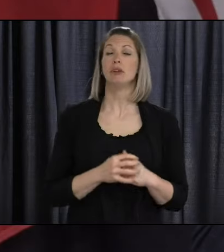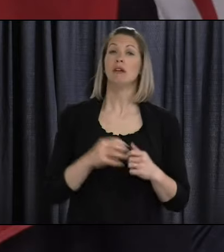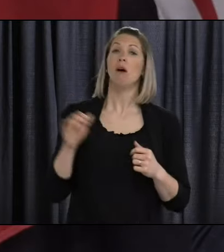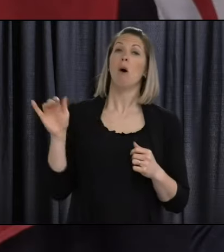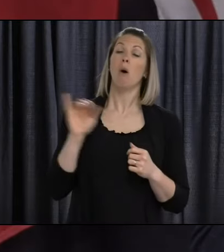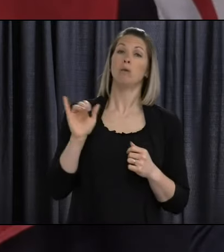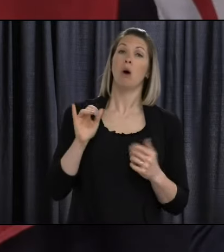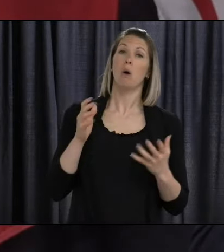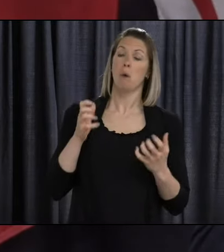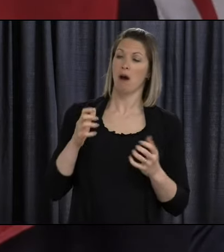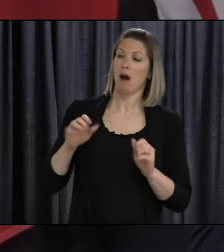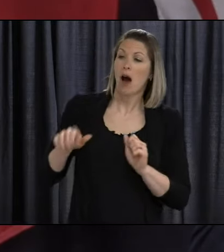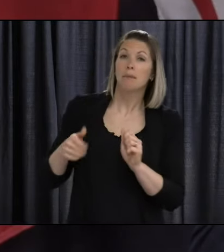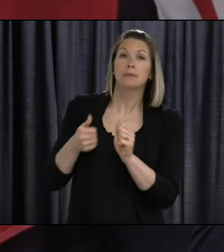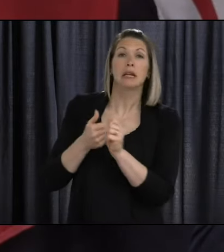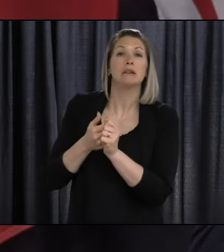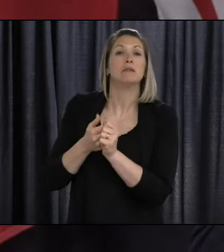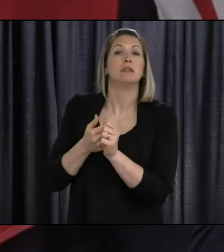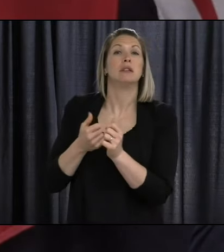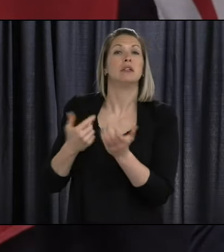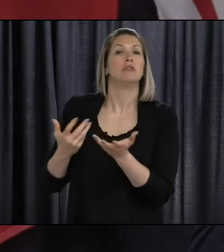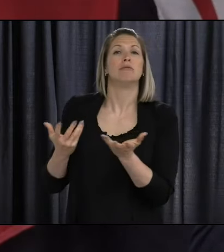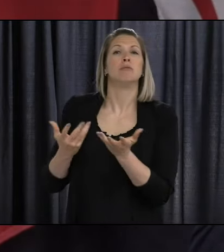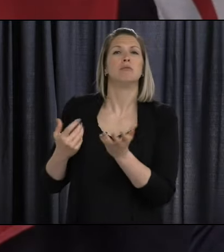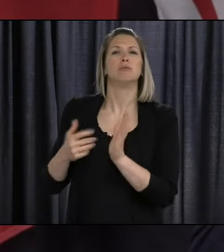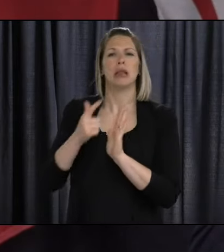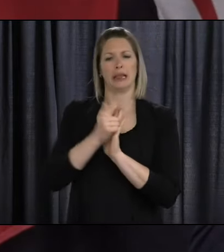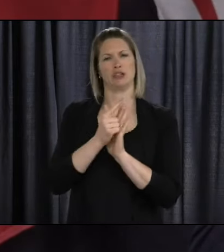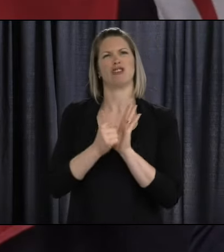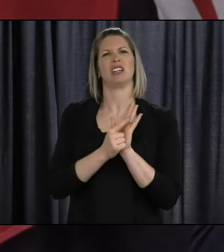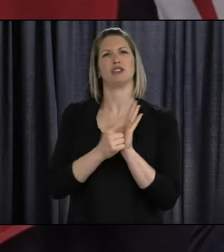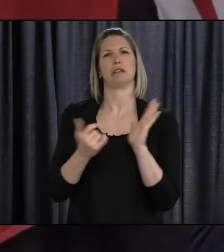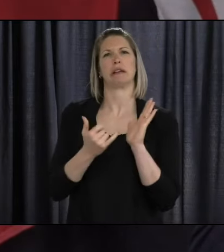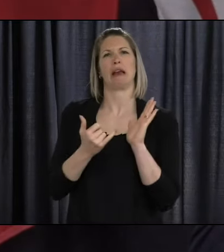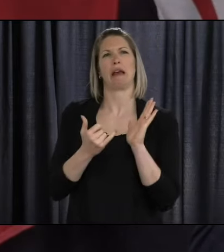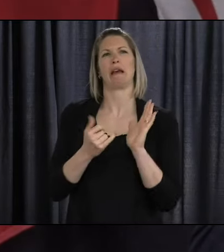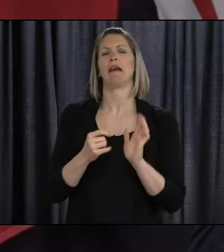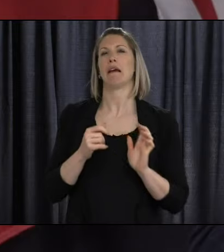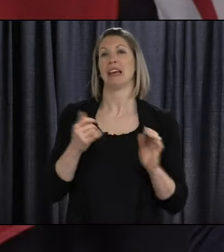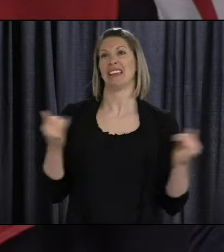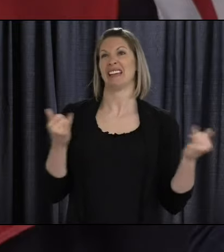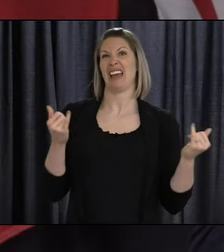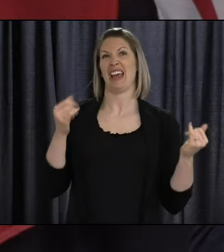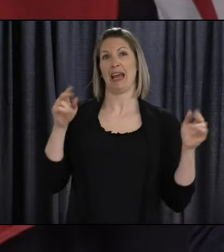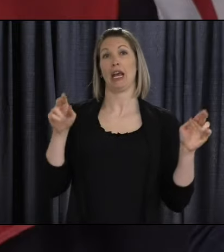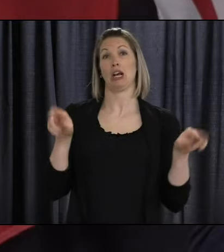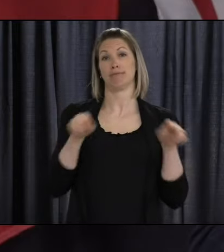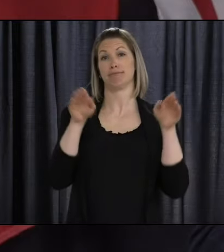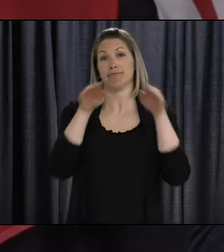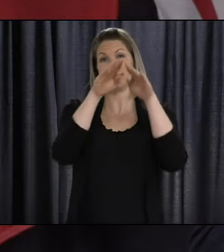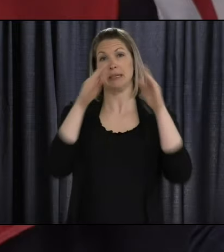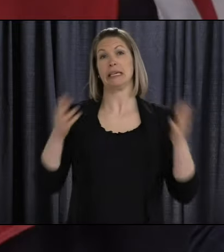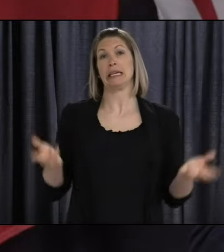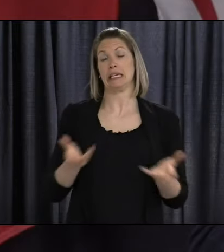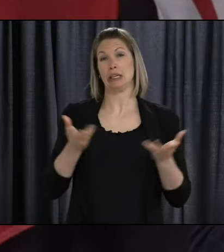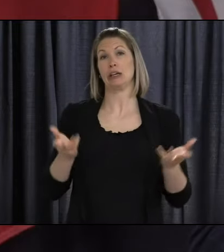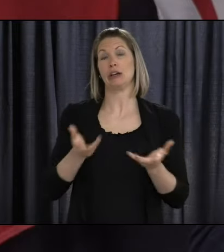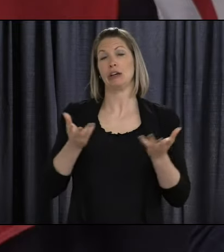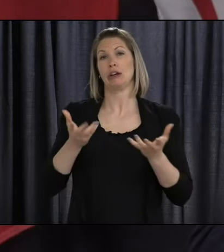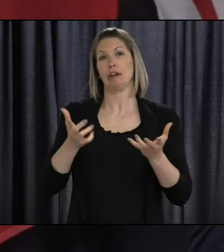the areas that are being discussed in the House of Assembly today. It's a different setting up there. We have about 10 members that are currently